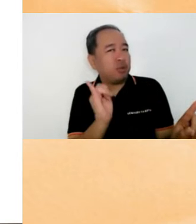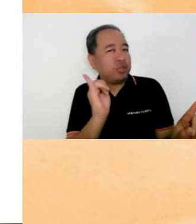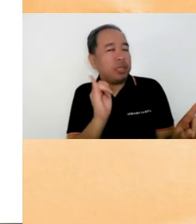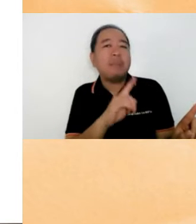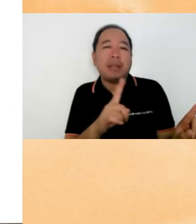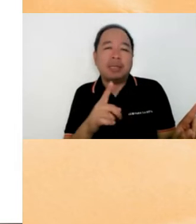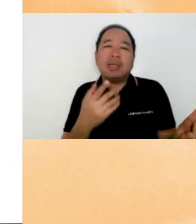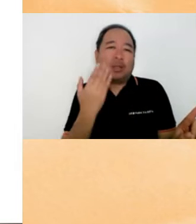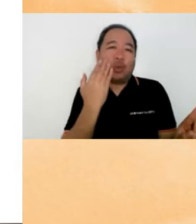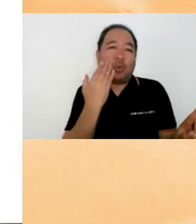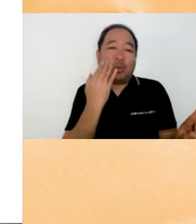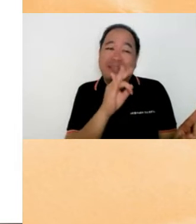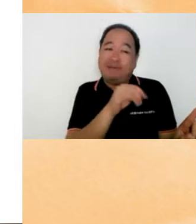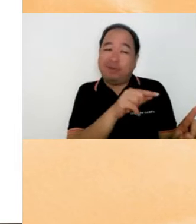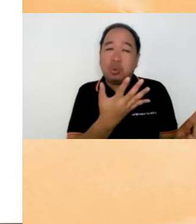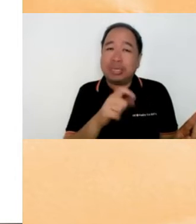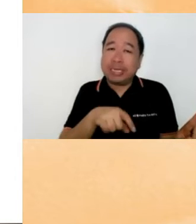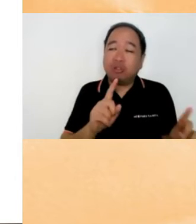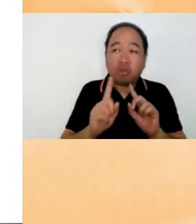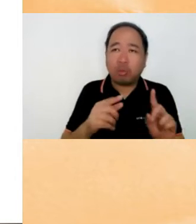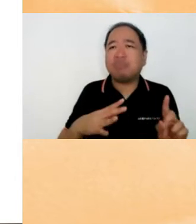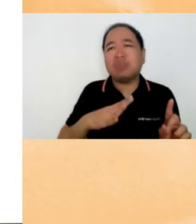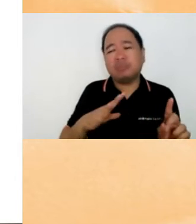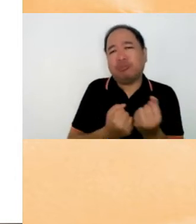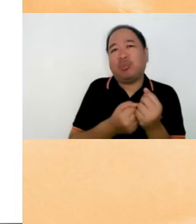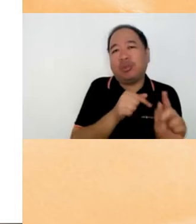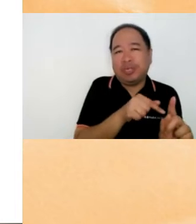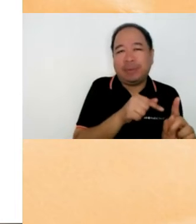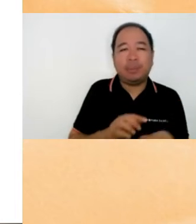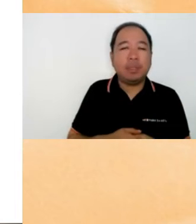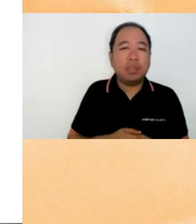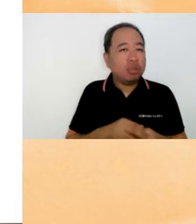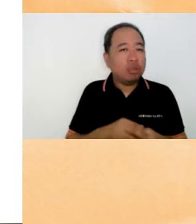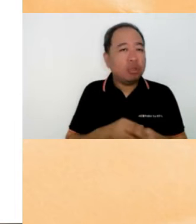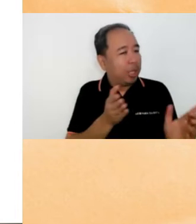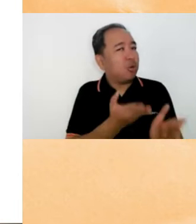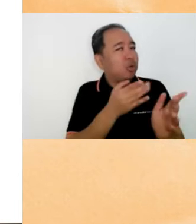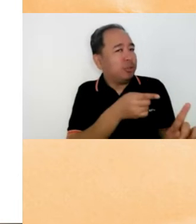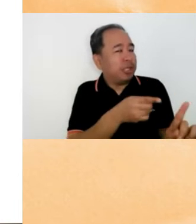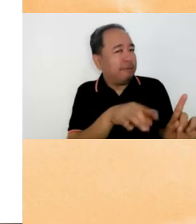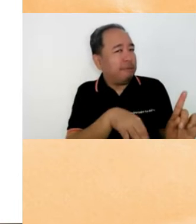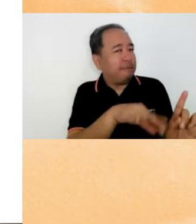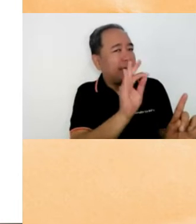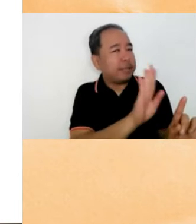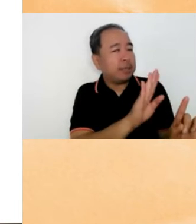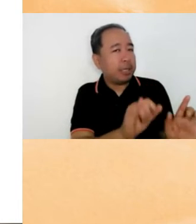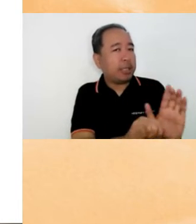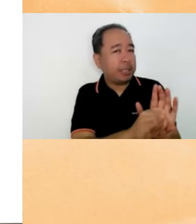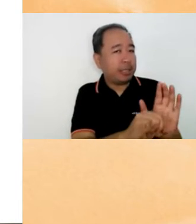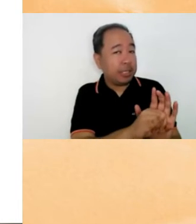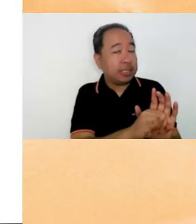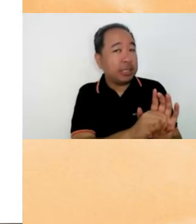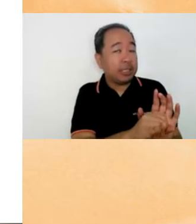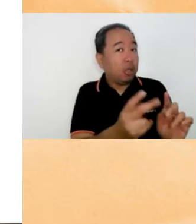They encourage the adolescent to be himself and to give the message that he is okay, he doesn't have to be like